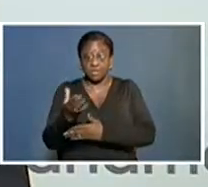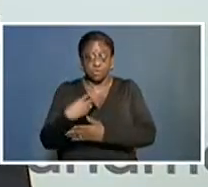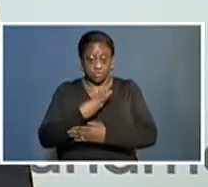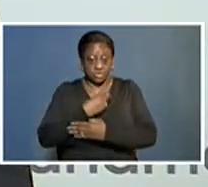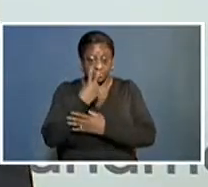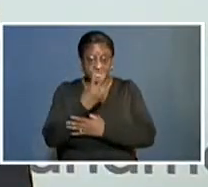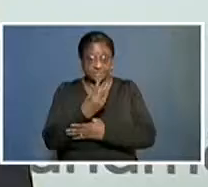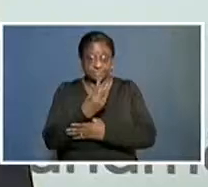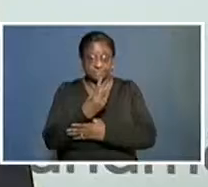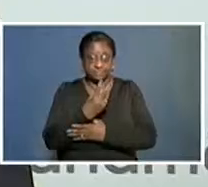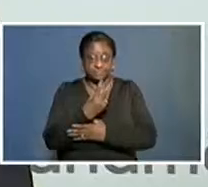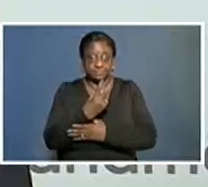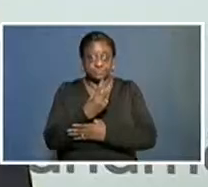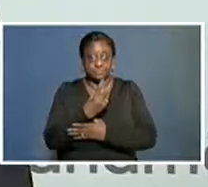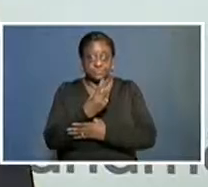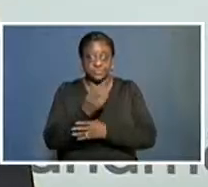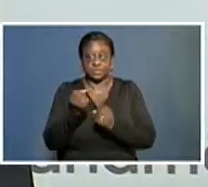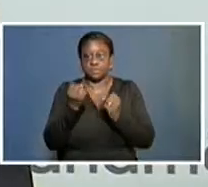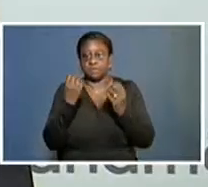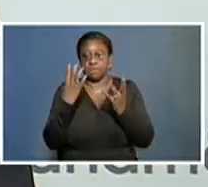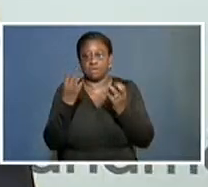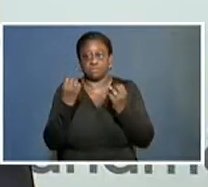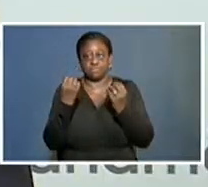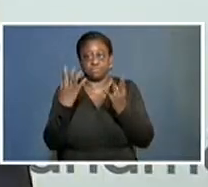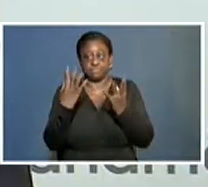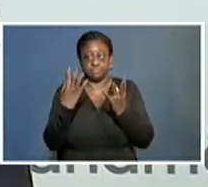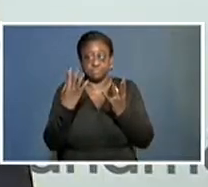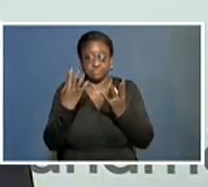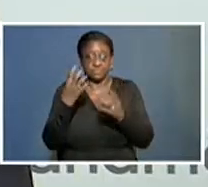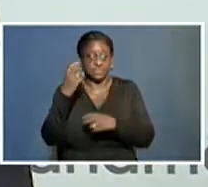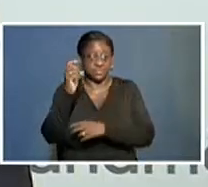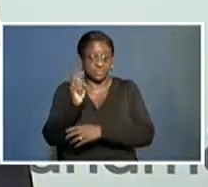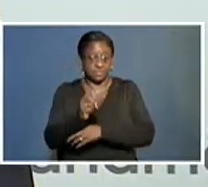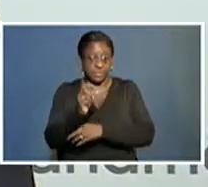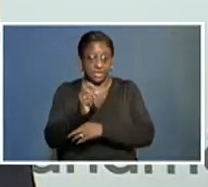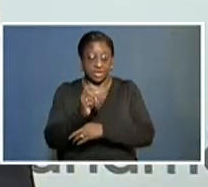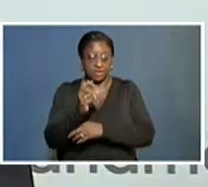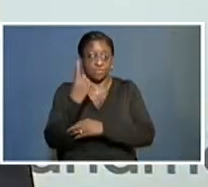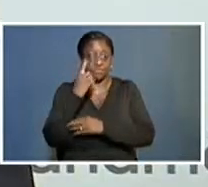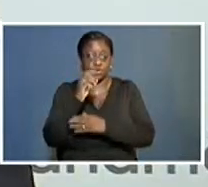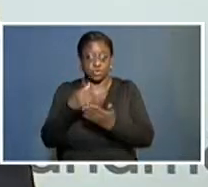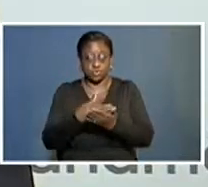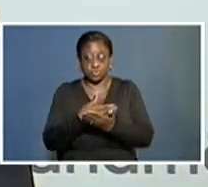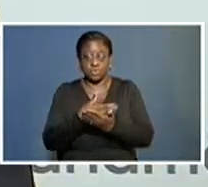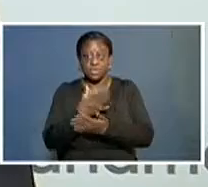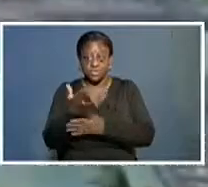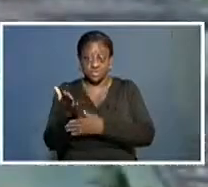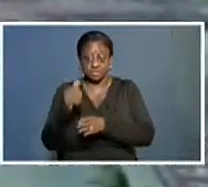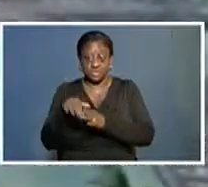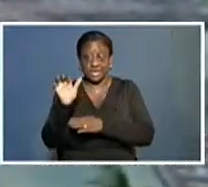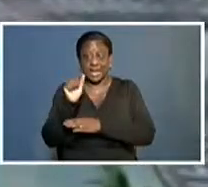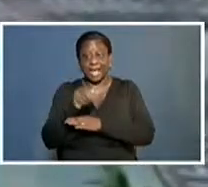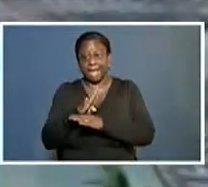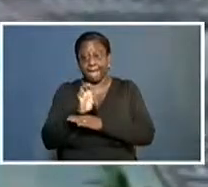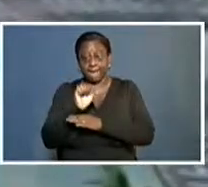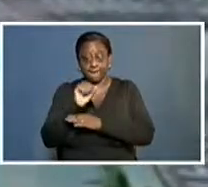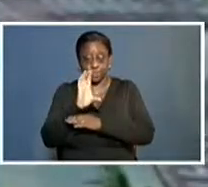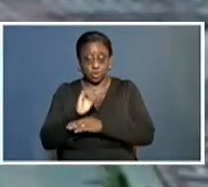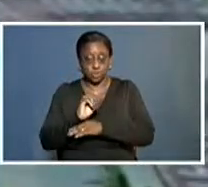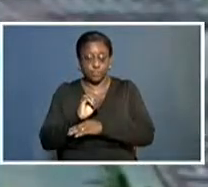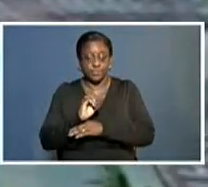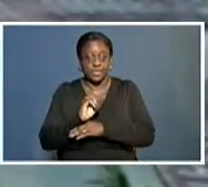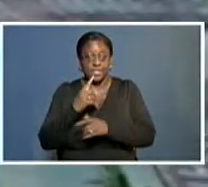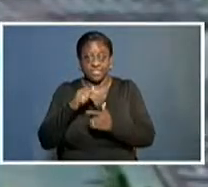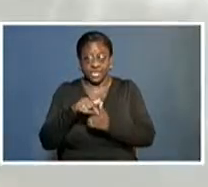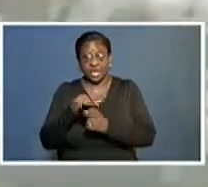seeing overwhelming demand for new investments in Abaco. Over on Grand Bahama,